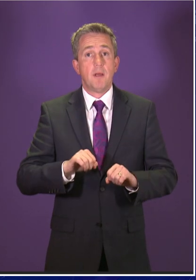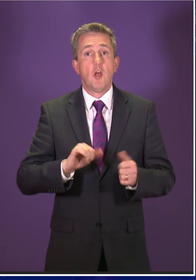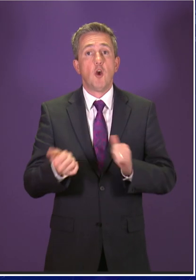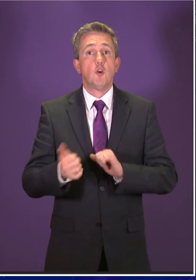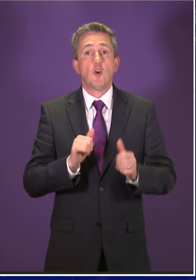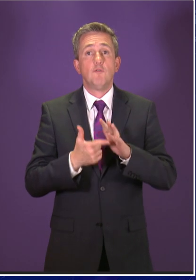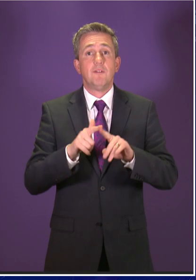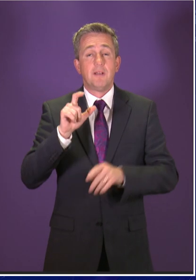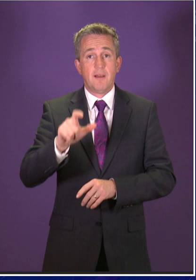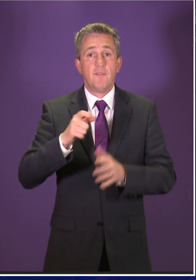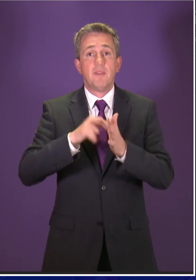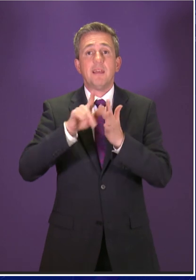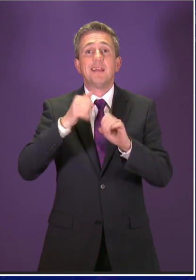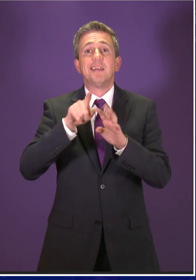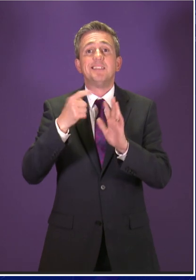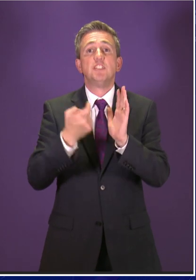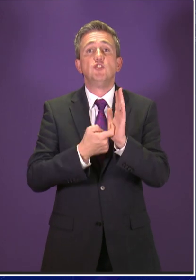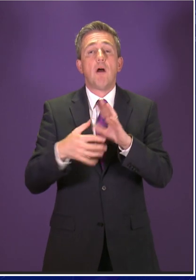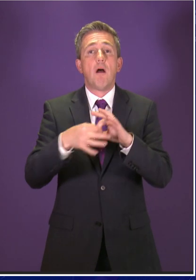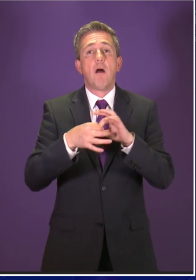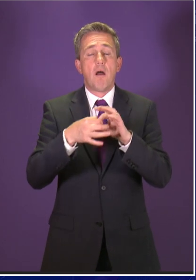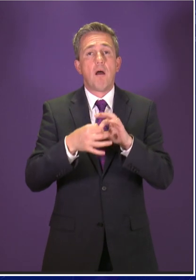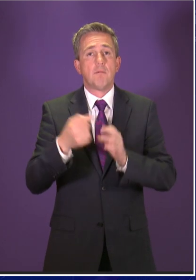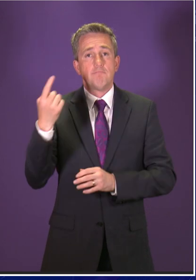the Kissinger Association, Mr. Joshua Ramo.